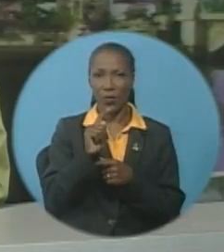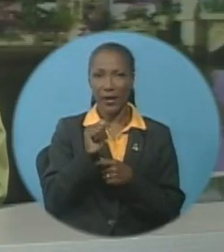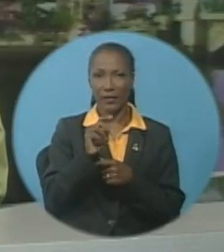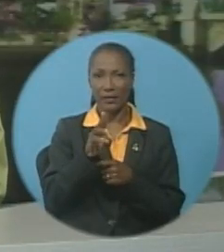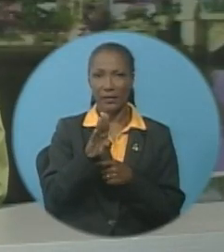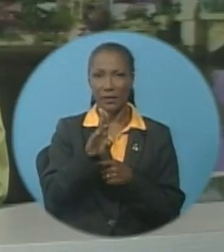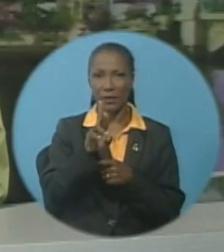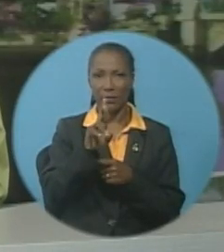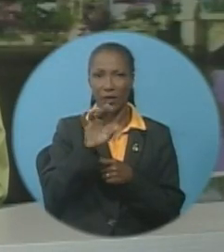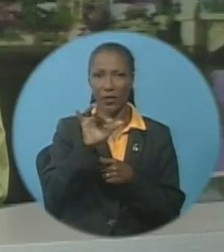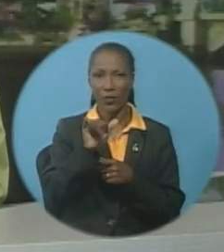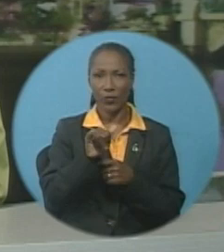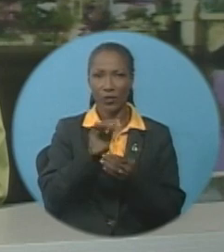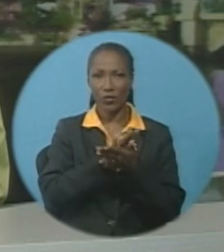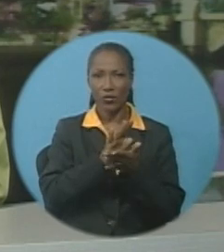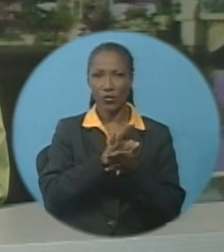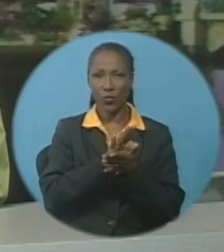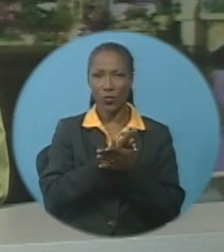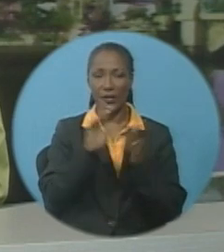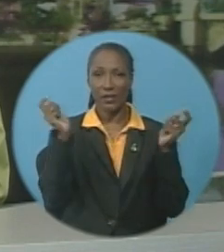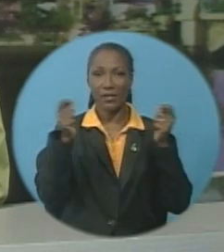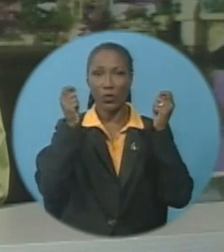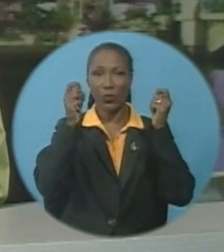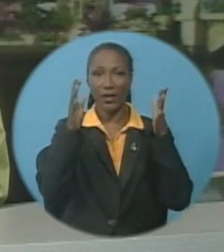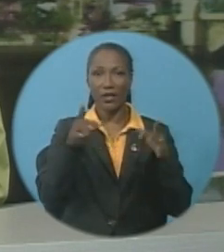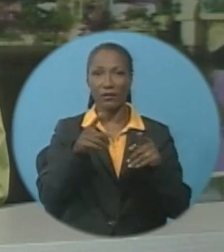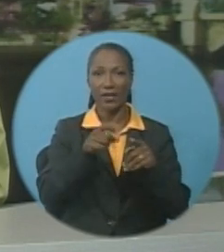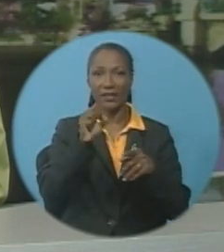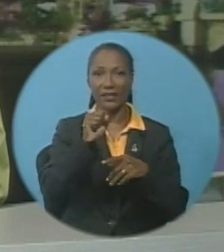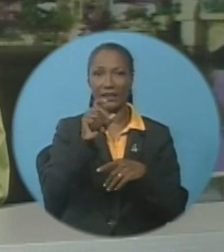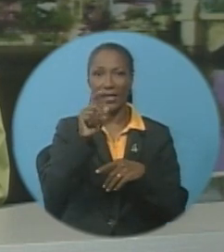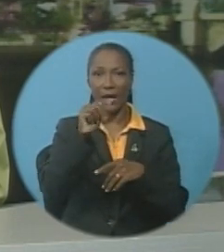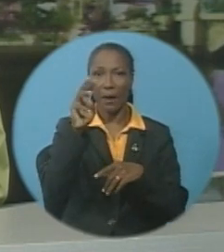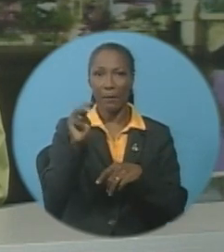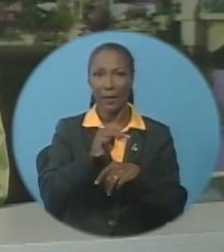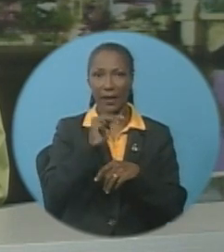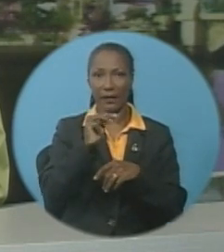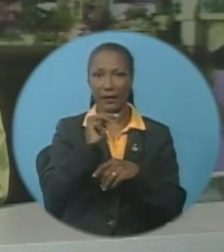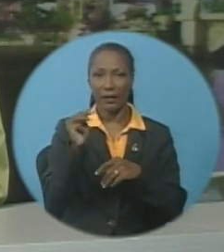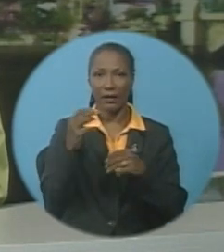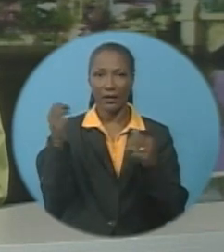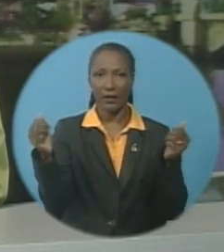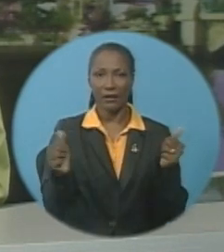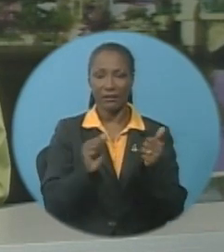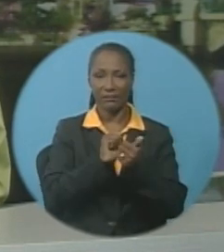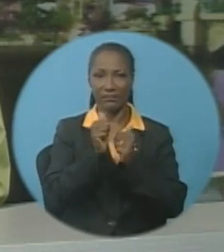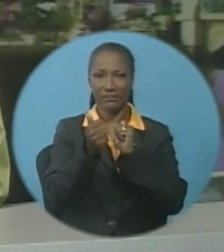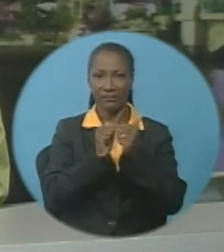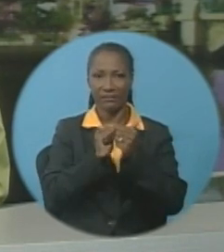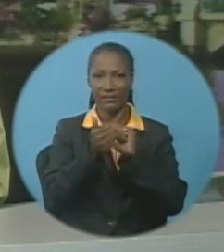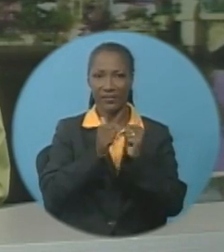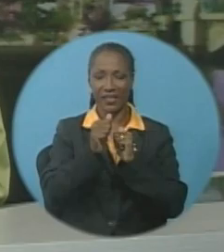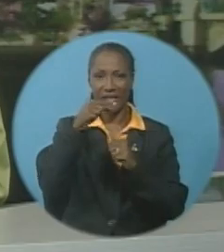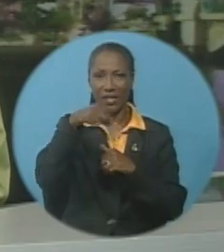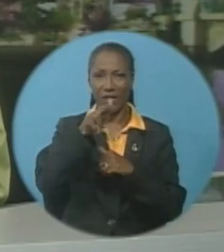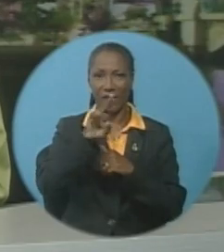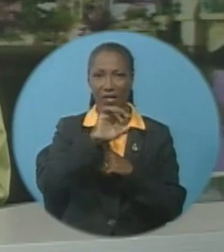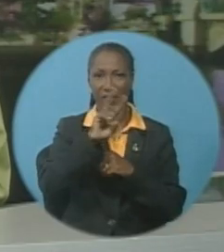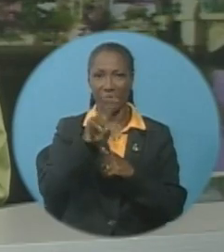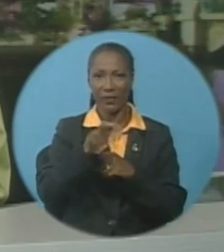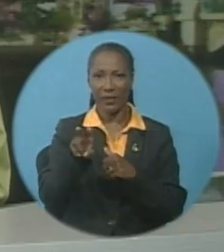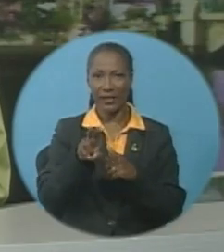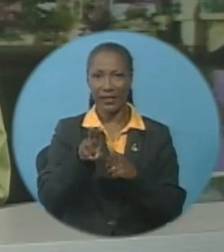Westbury Primary has emerged as the winner of that St. Michael's Battle of the West Independence Quiz Finals. Westbury Primary